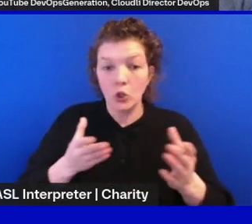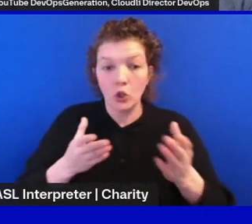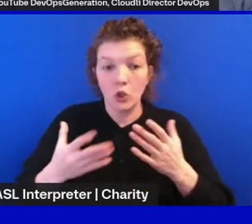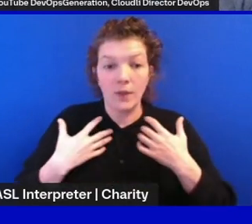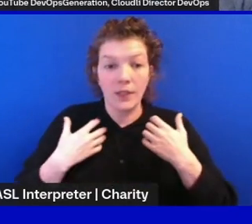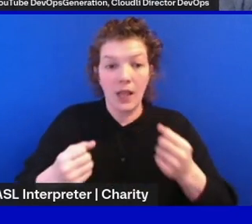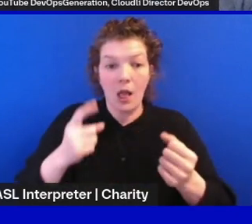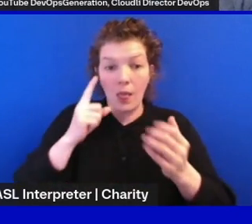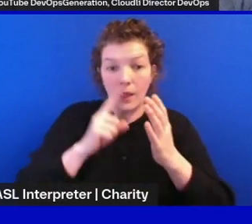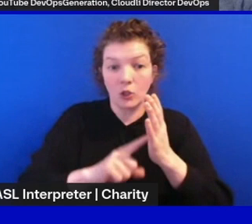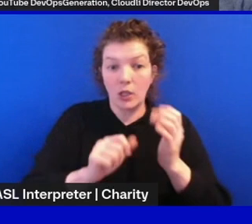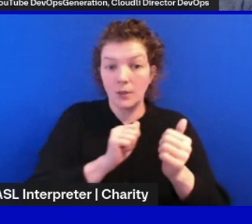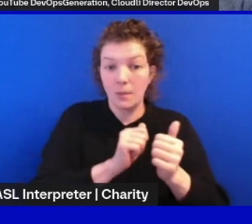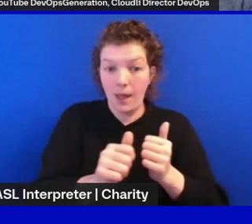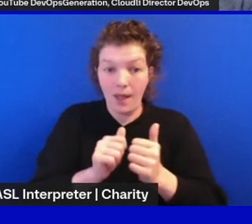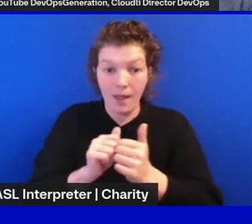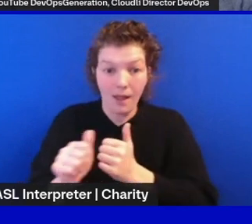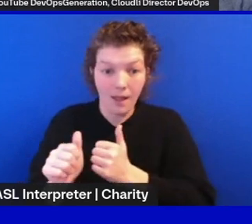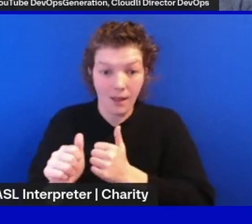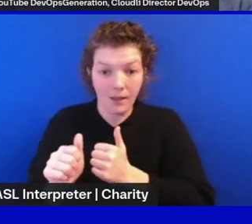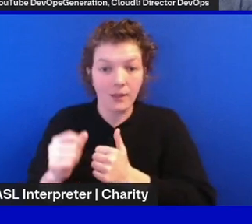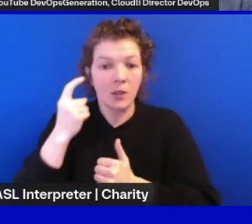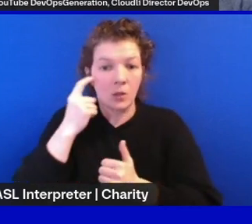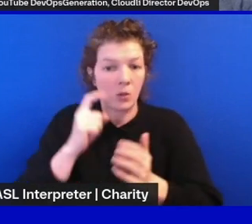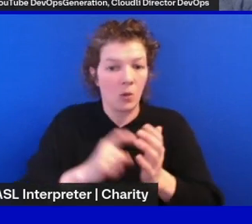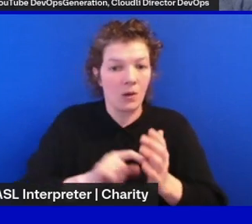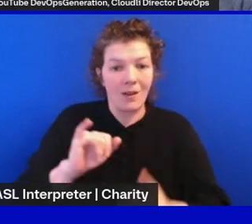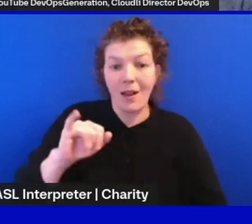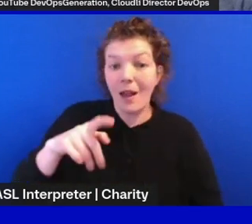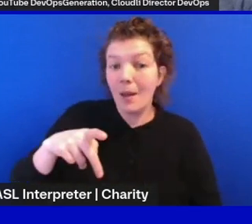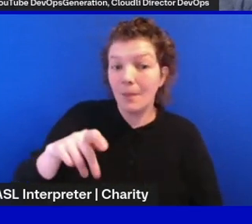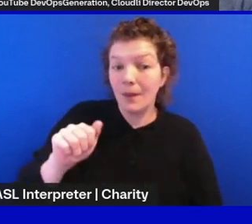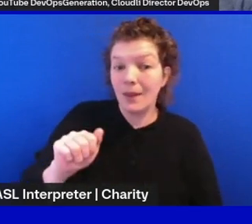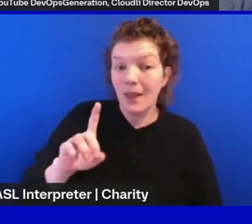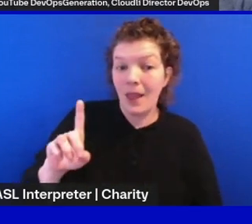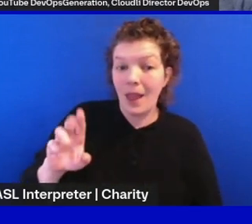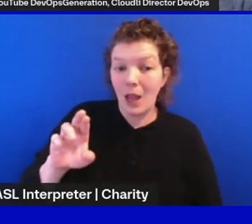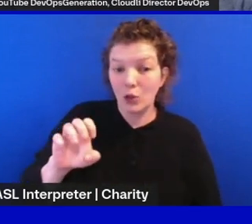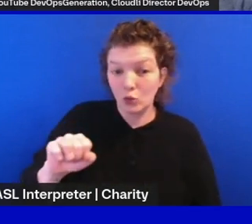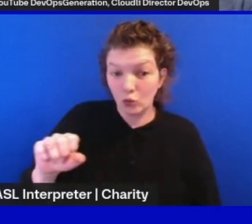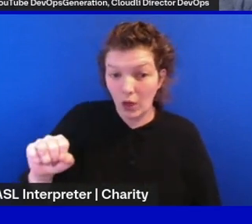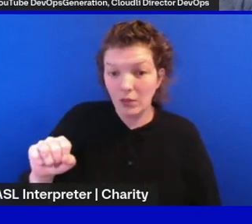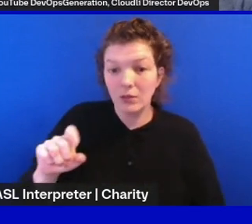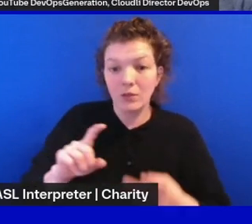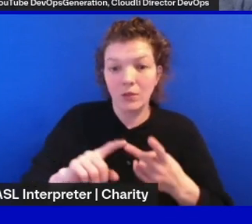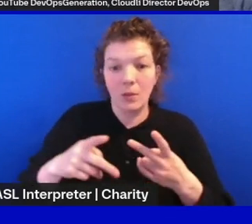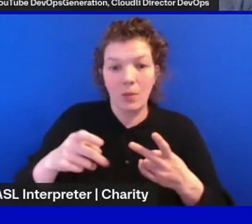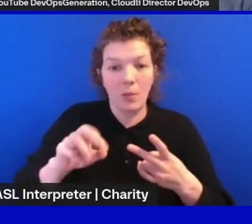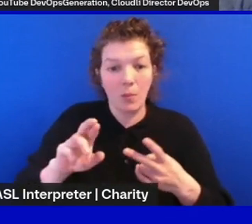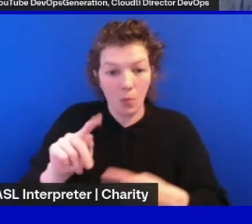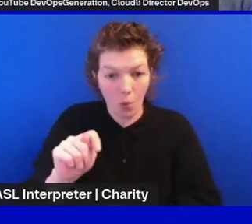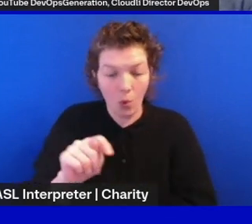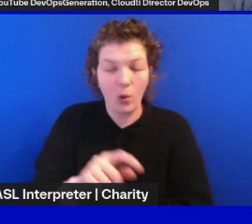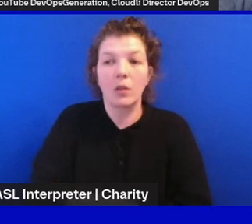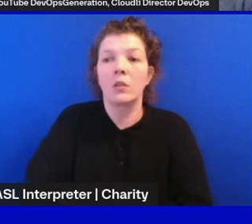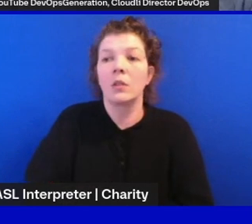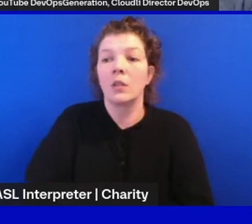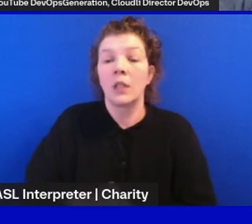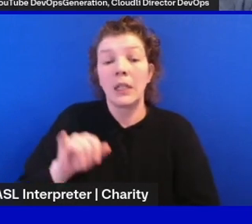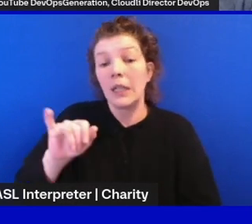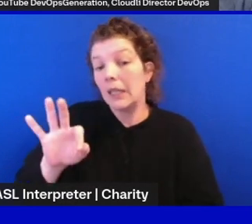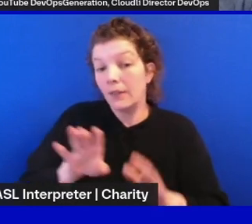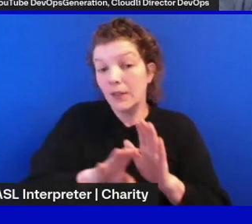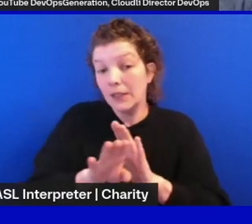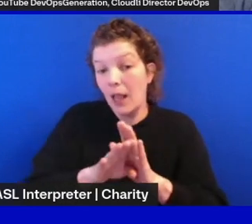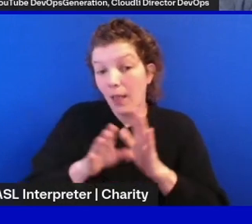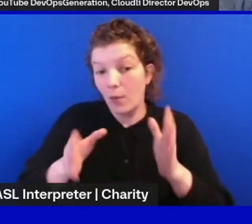and you can see that it knows the IP address and port. Now, if the developer had asked for a non-static